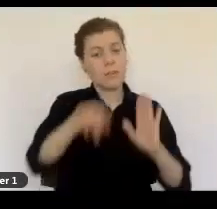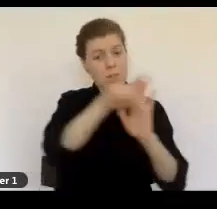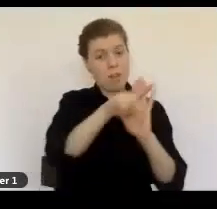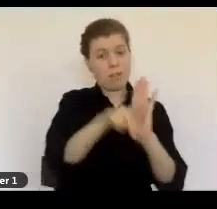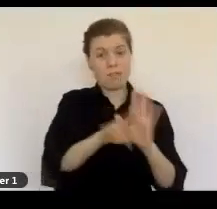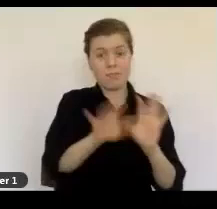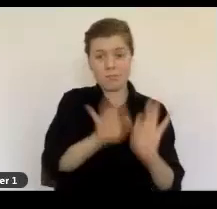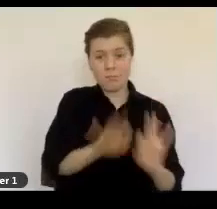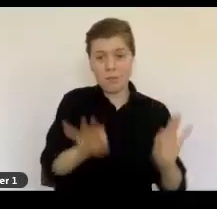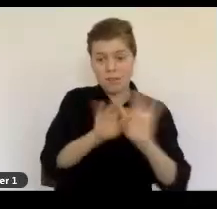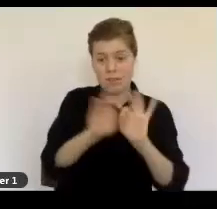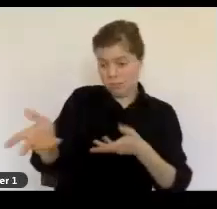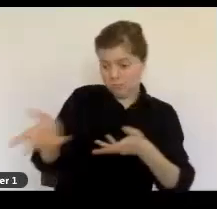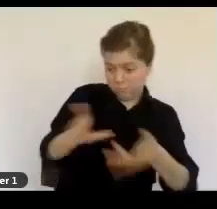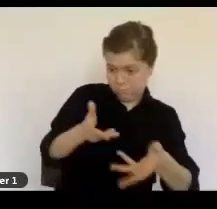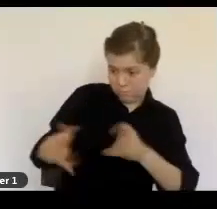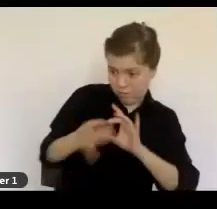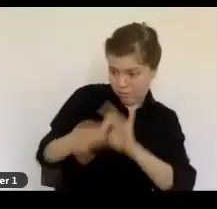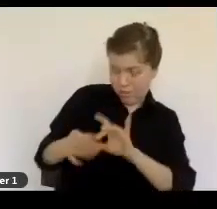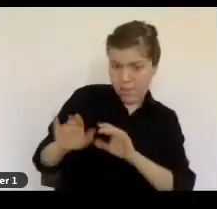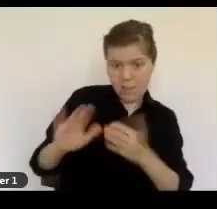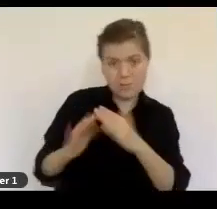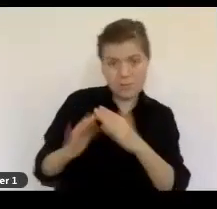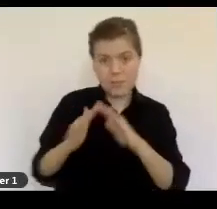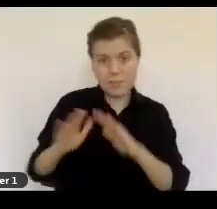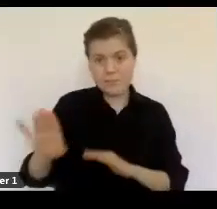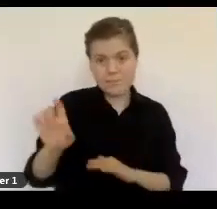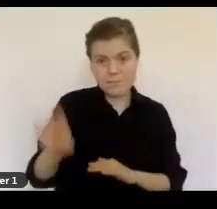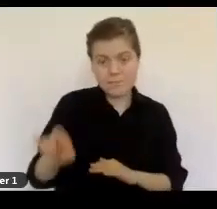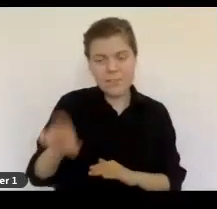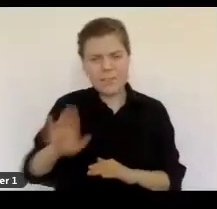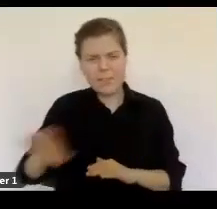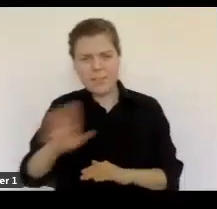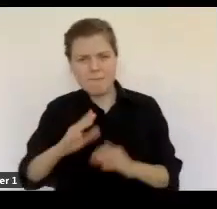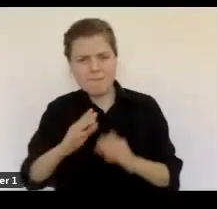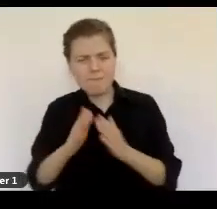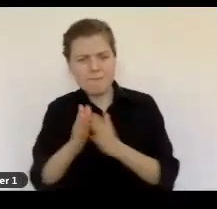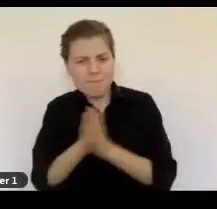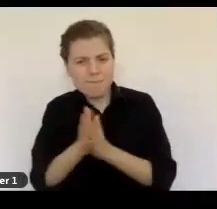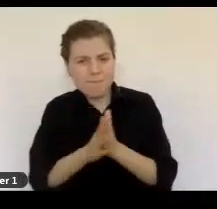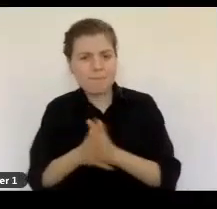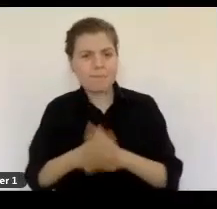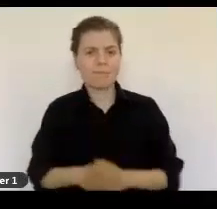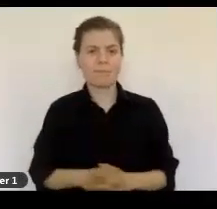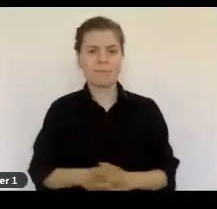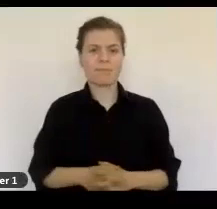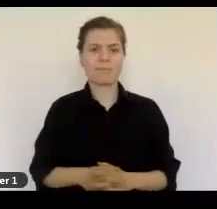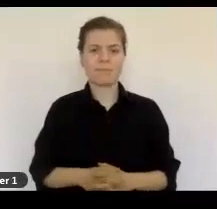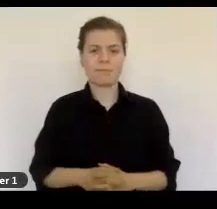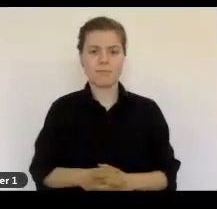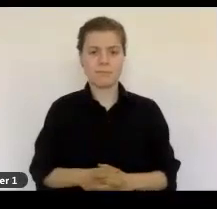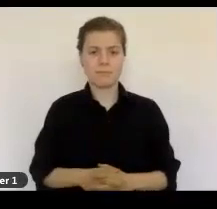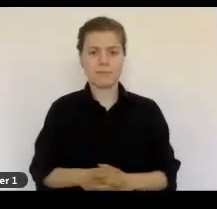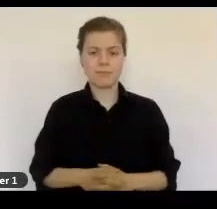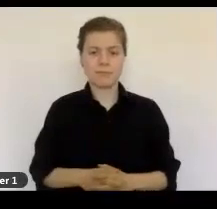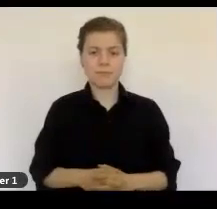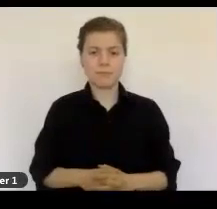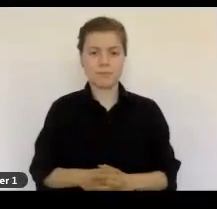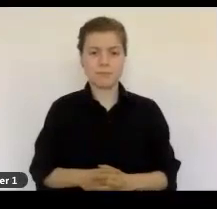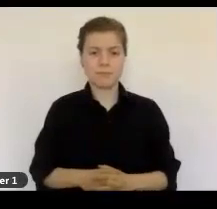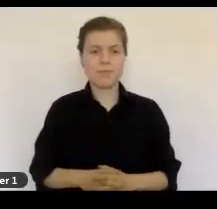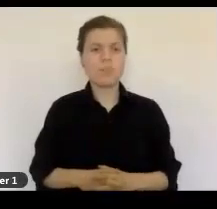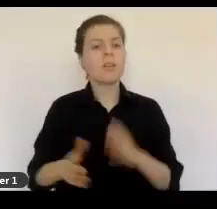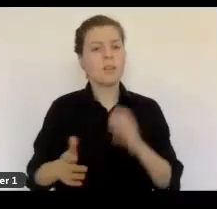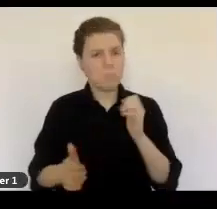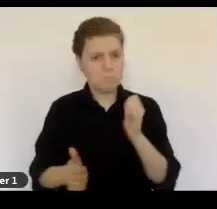we're talking about policies being really responsive to community needs and desires. All right, great.